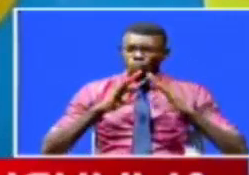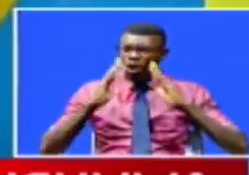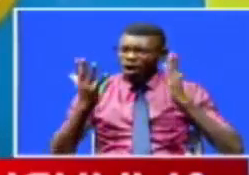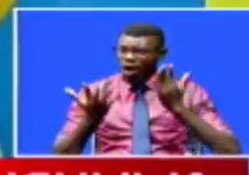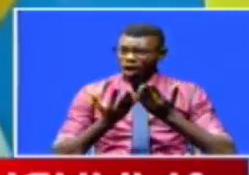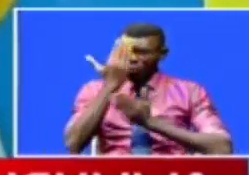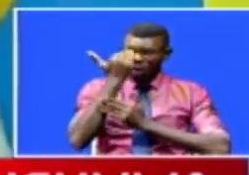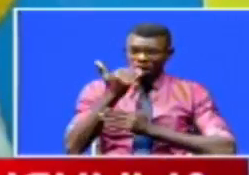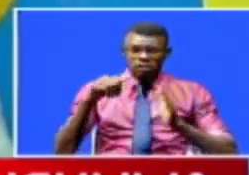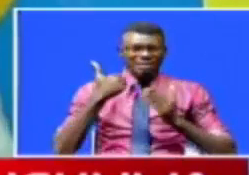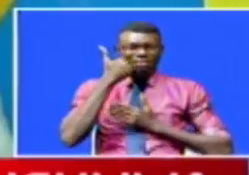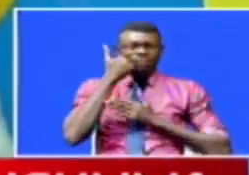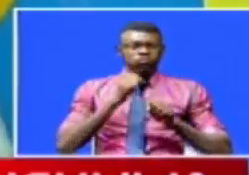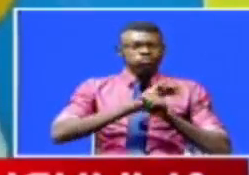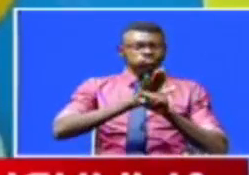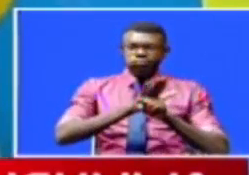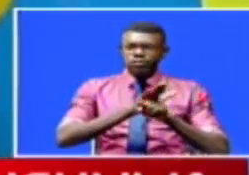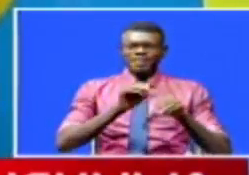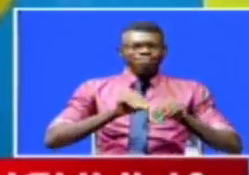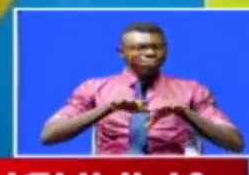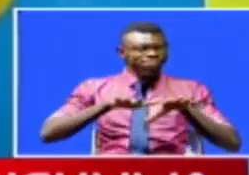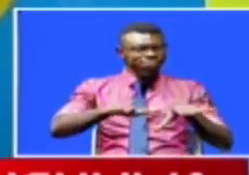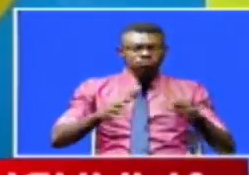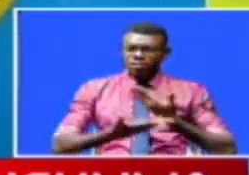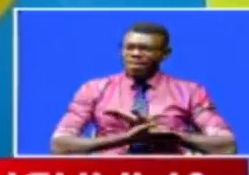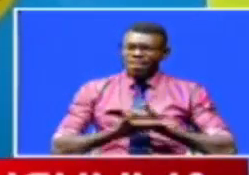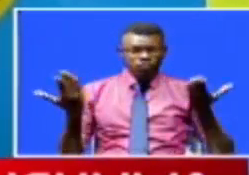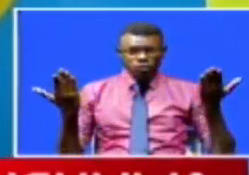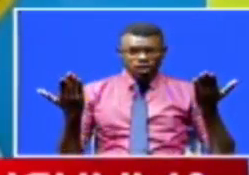this is a pandemic that is happening everywhere. The issue of quarantine